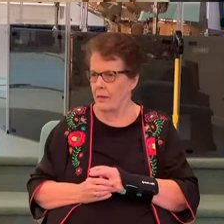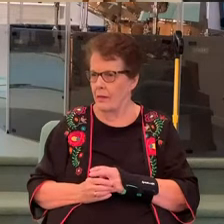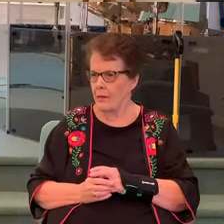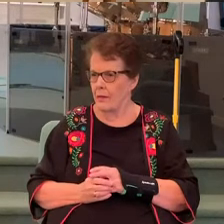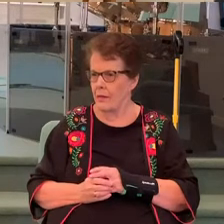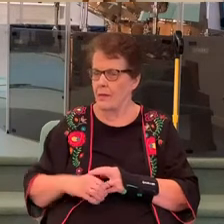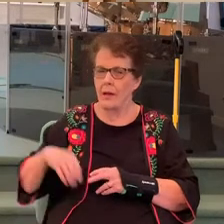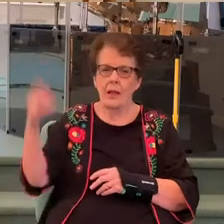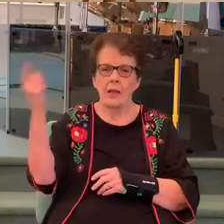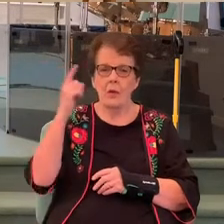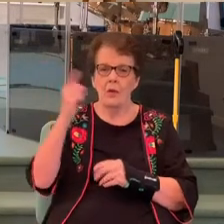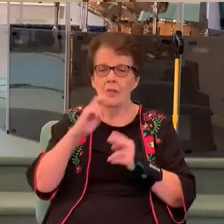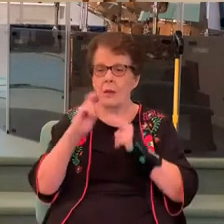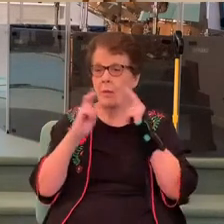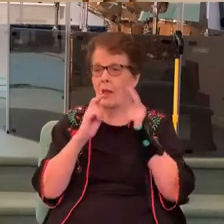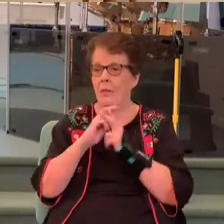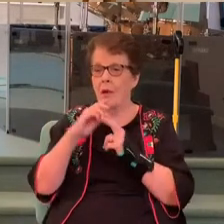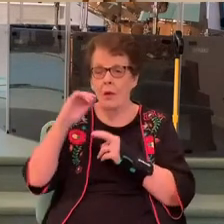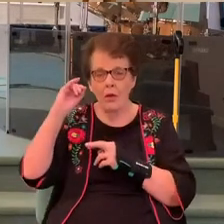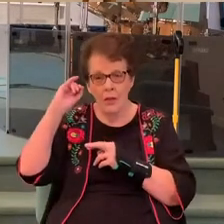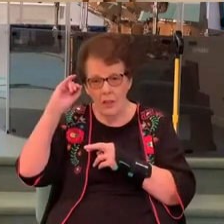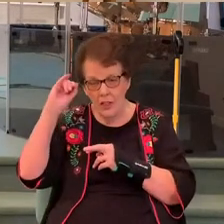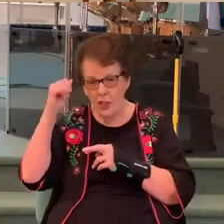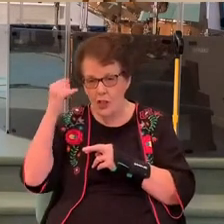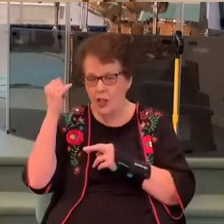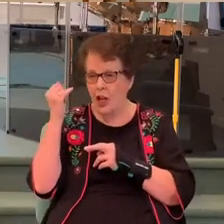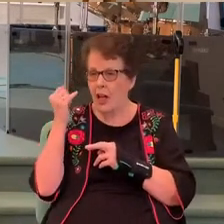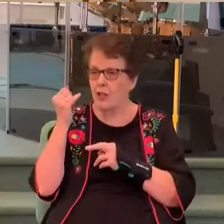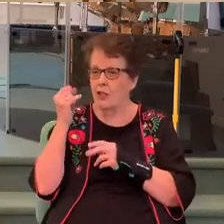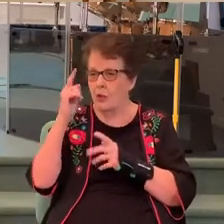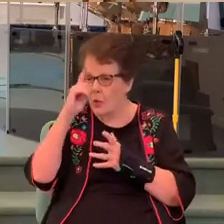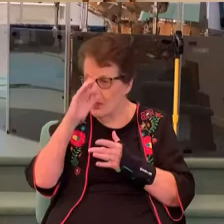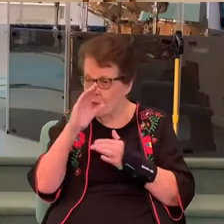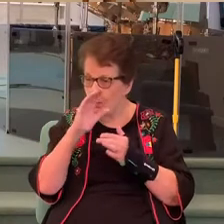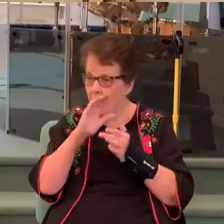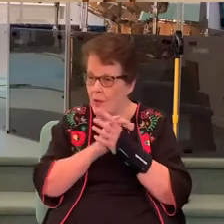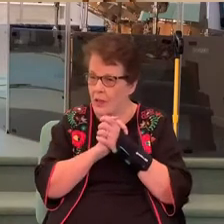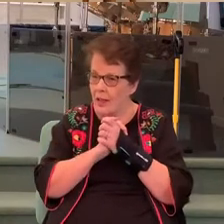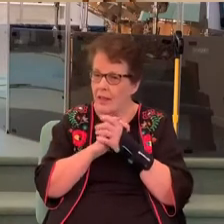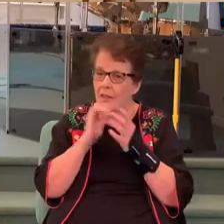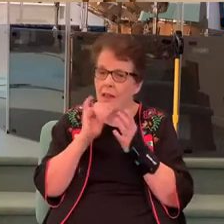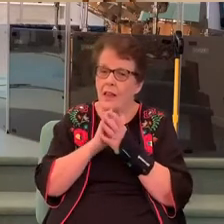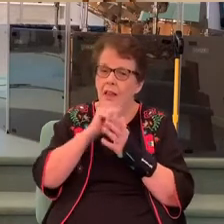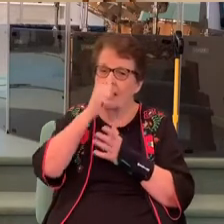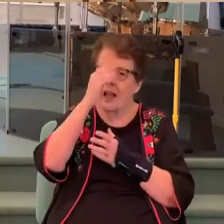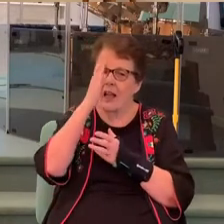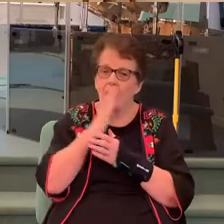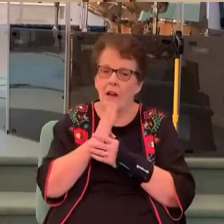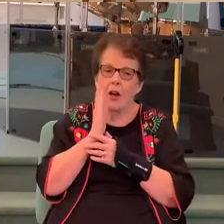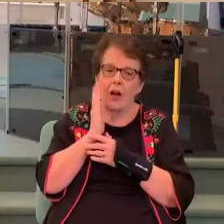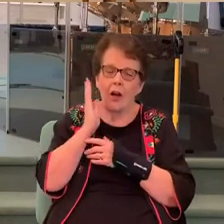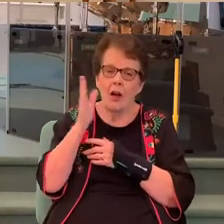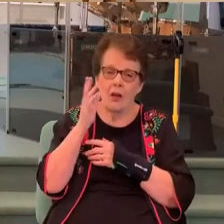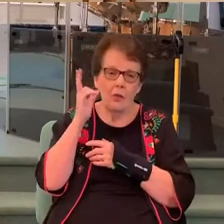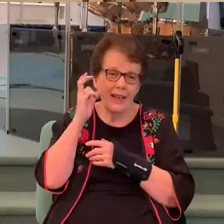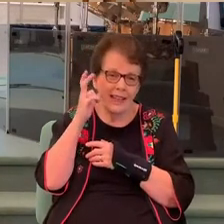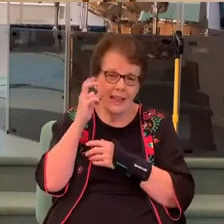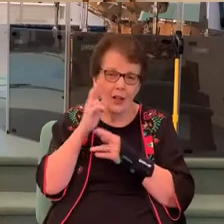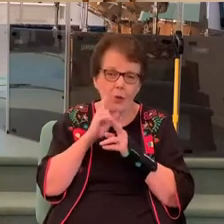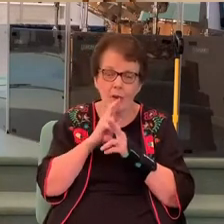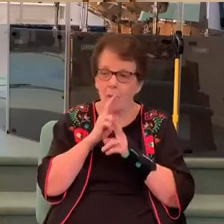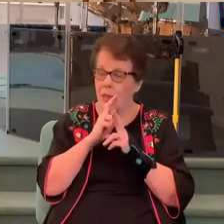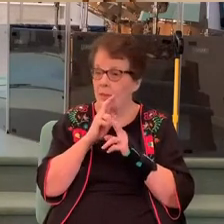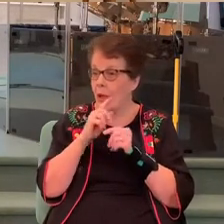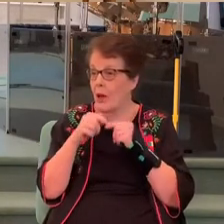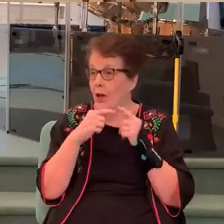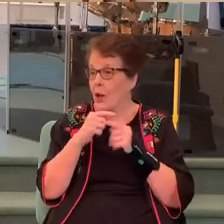There was something about Joshua's deep-seated belief that God was the God who would hear and would respond when we